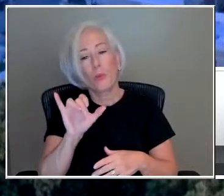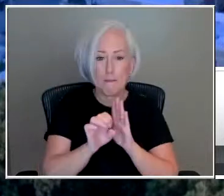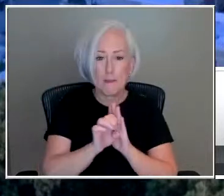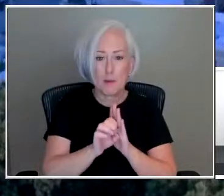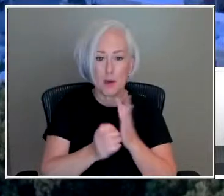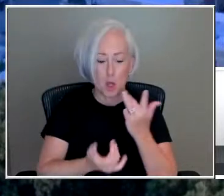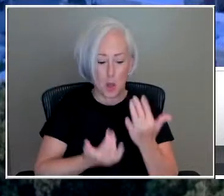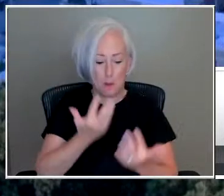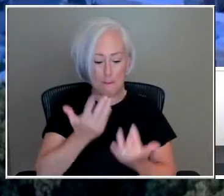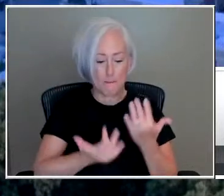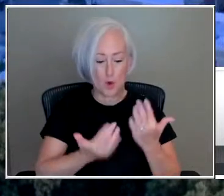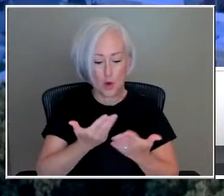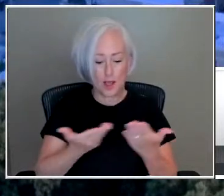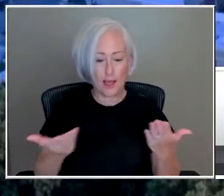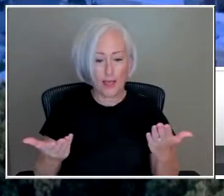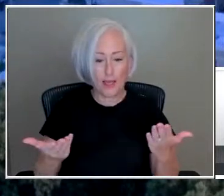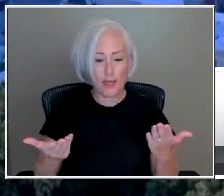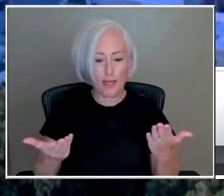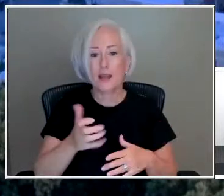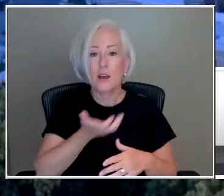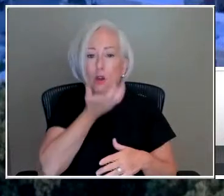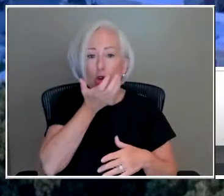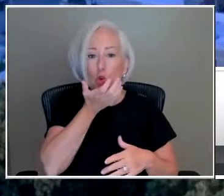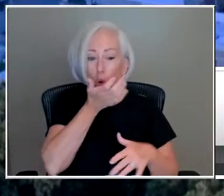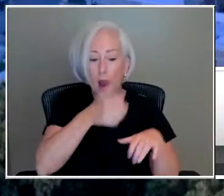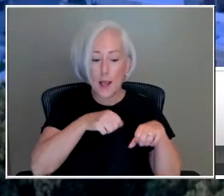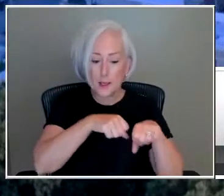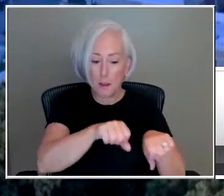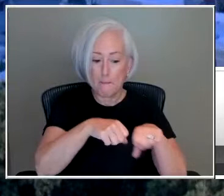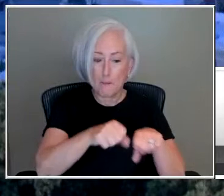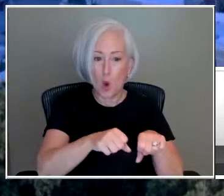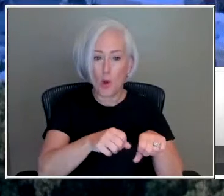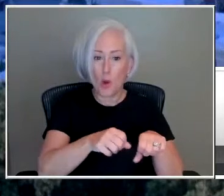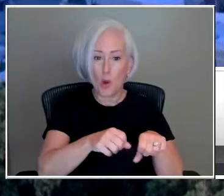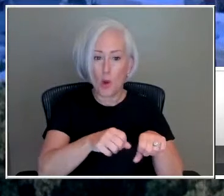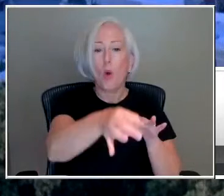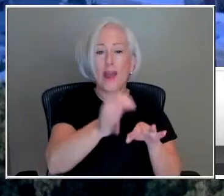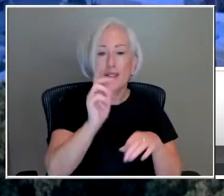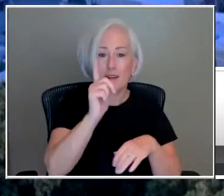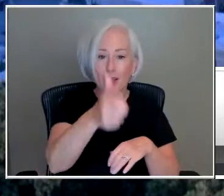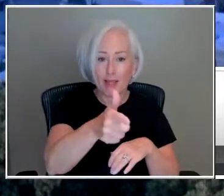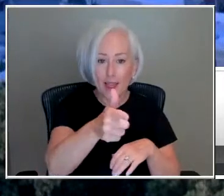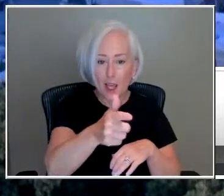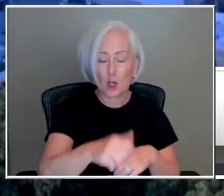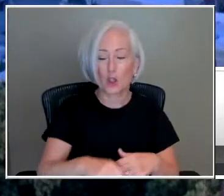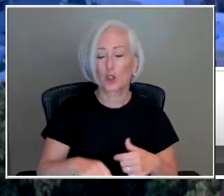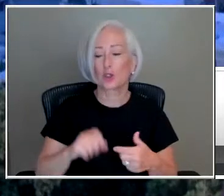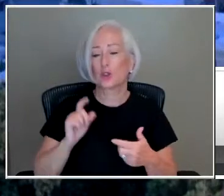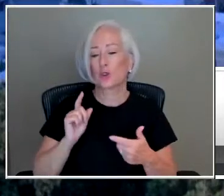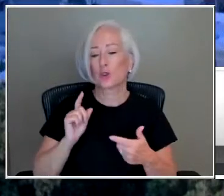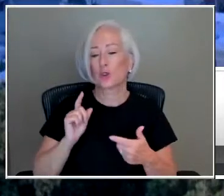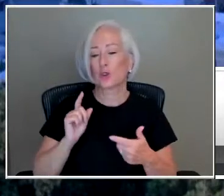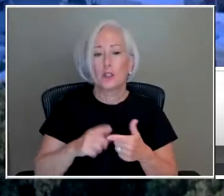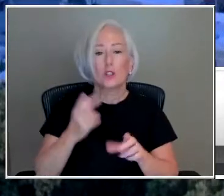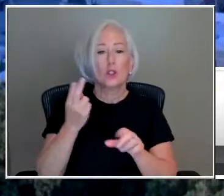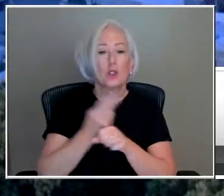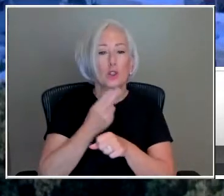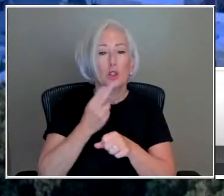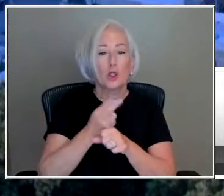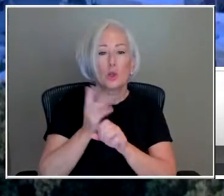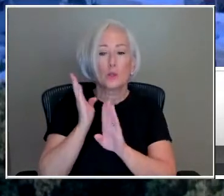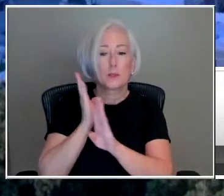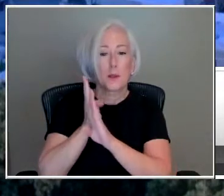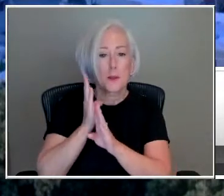postponing mowing, or taking alternative modes of transportation, public transportation, so you're not adding